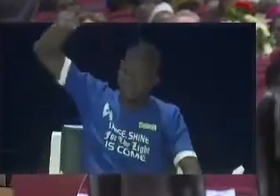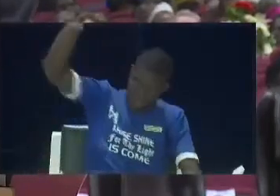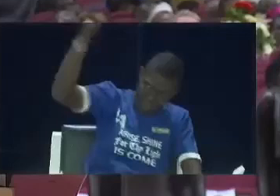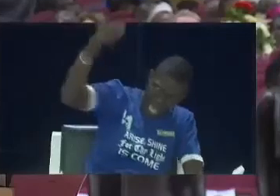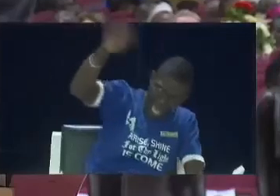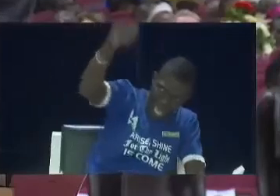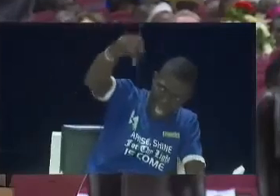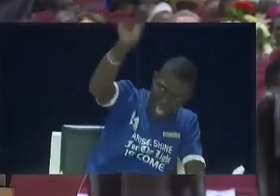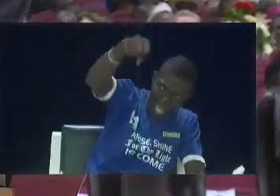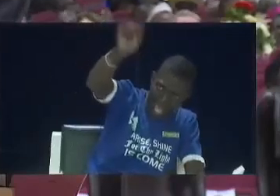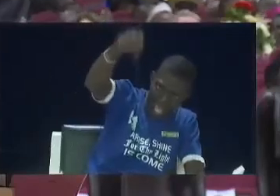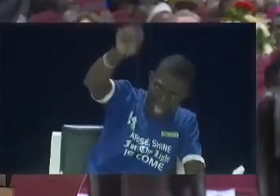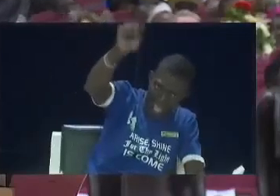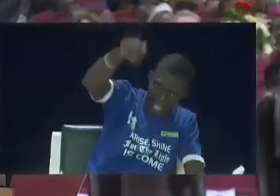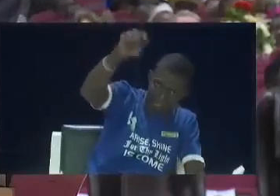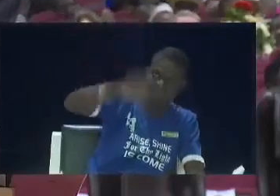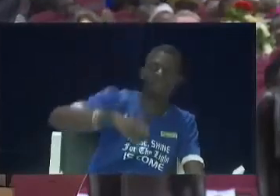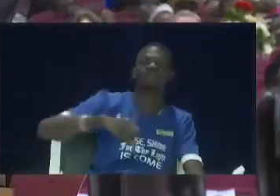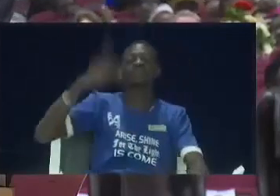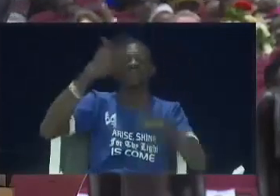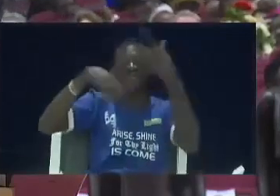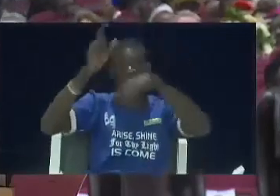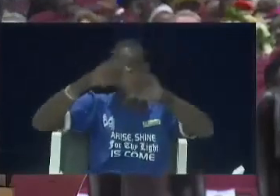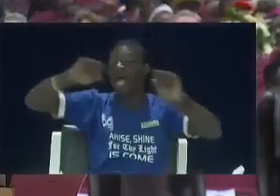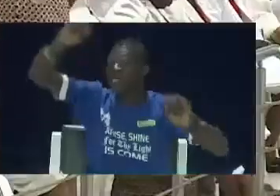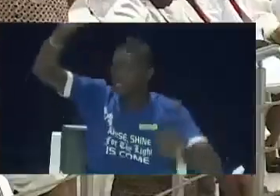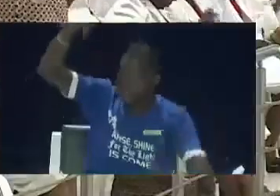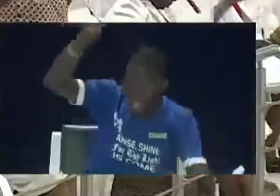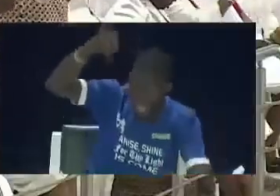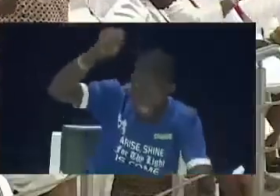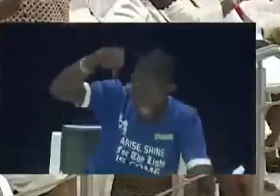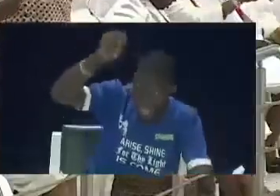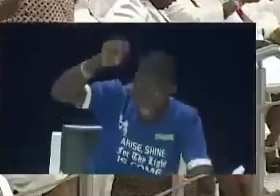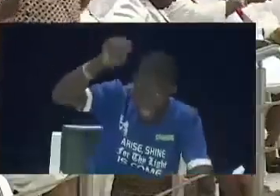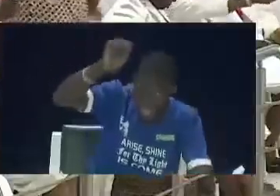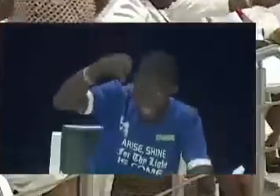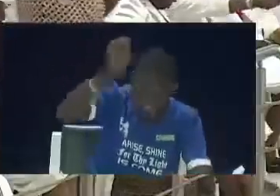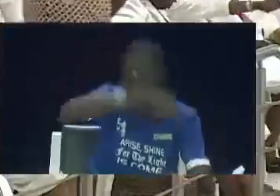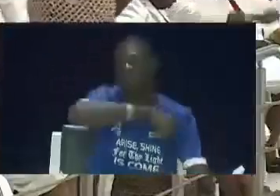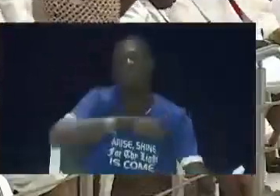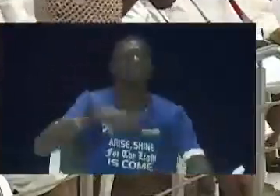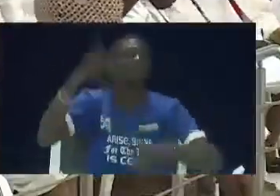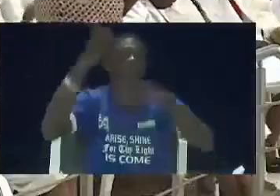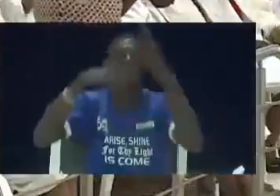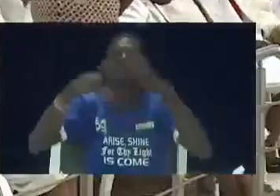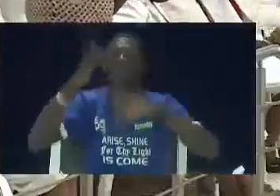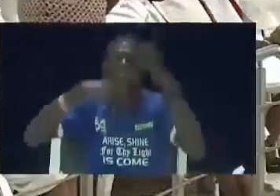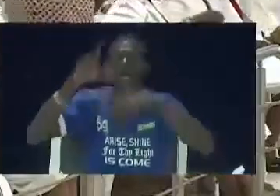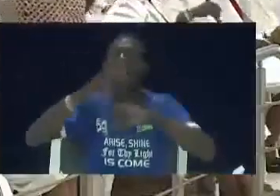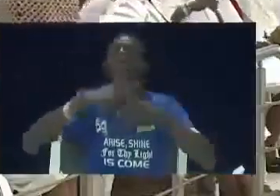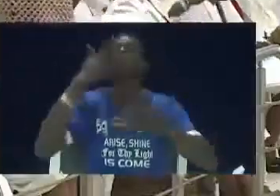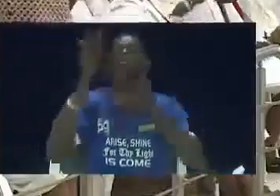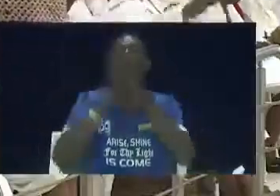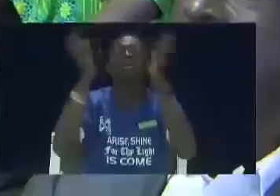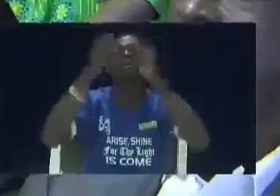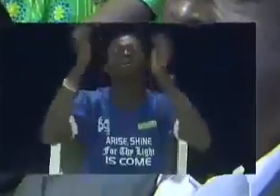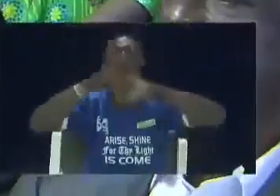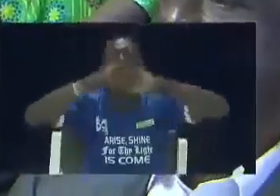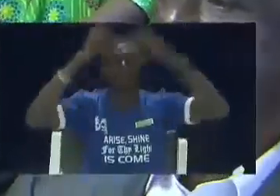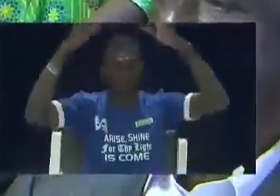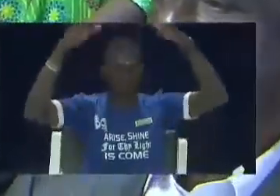yes. Somebody shout yes. If you're saying yes, shout hallelujah.